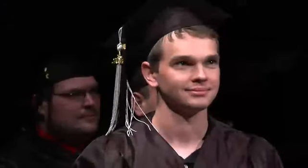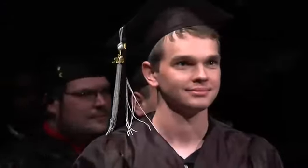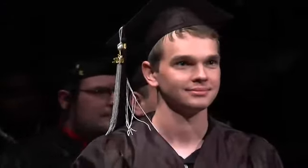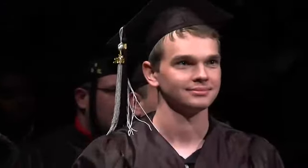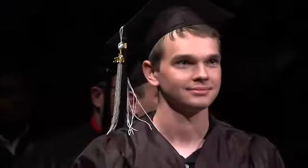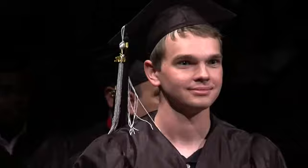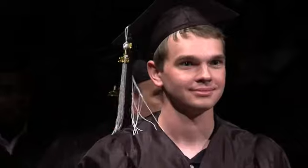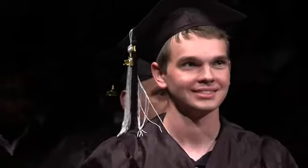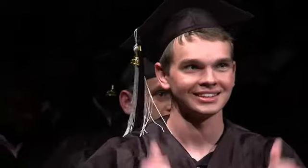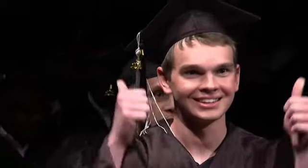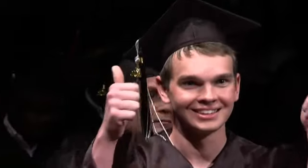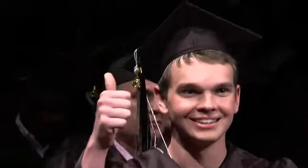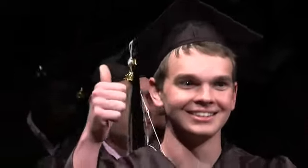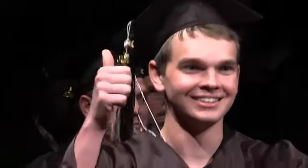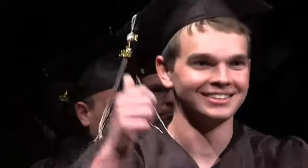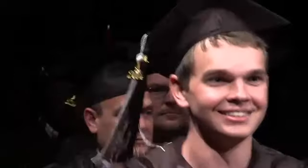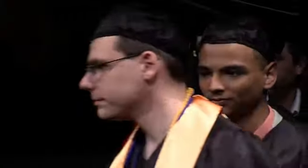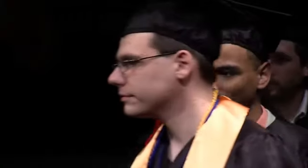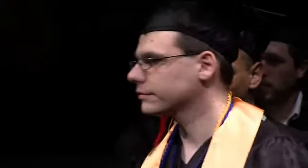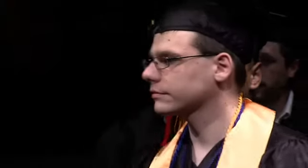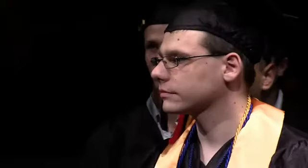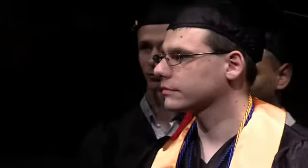Alexander E. Goralzik.